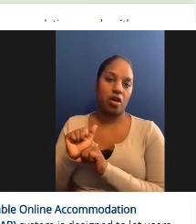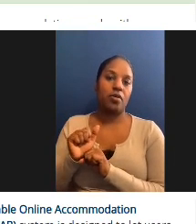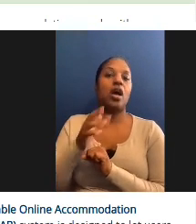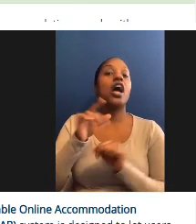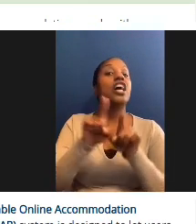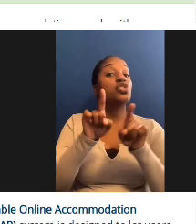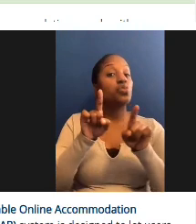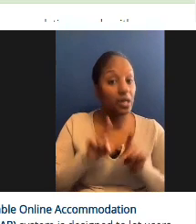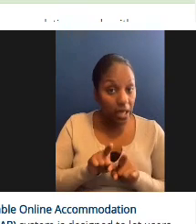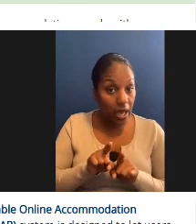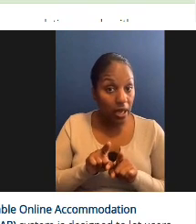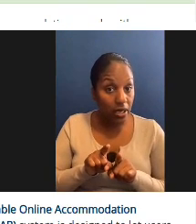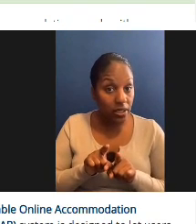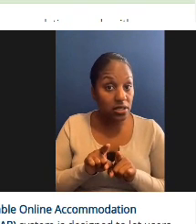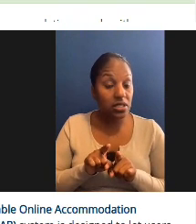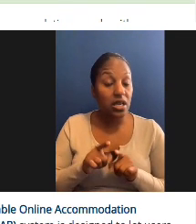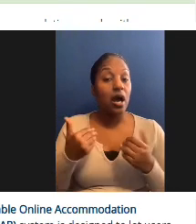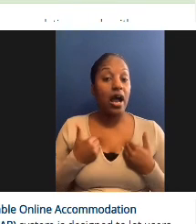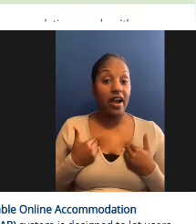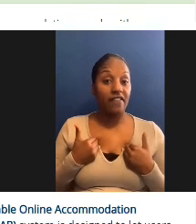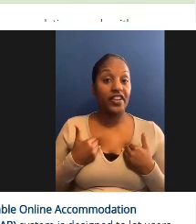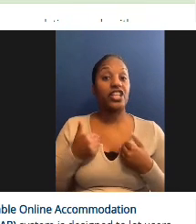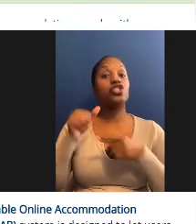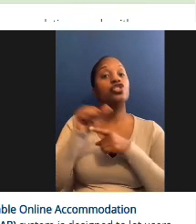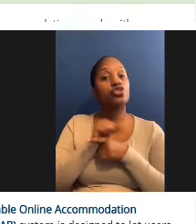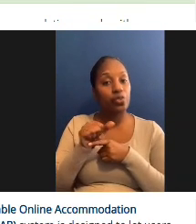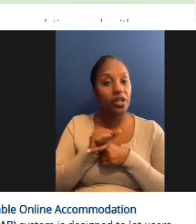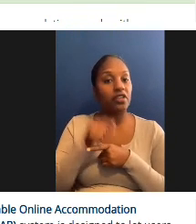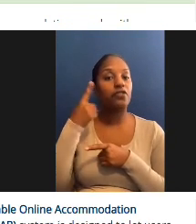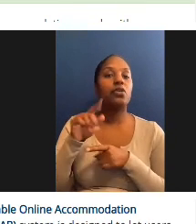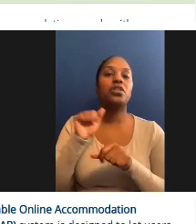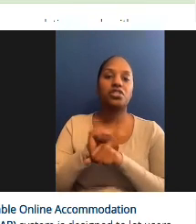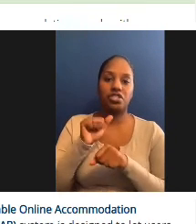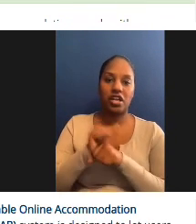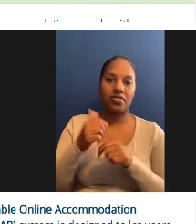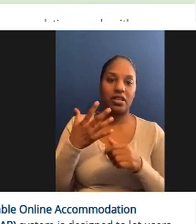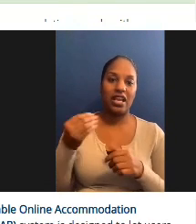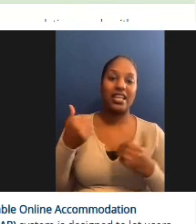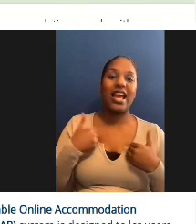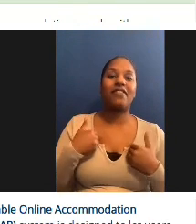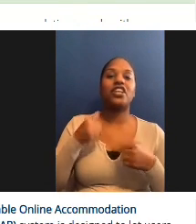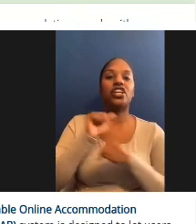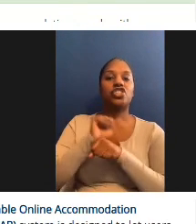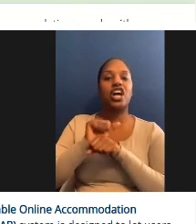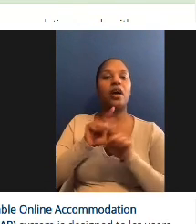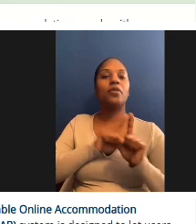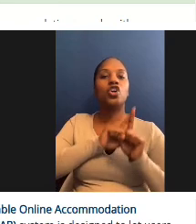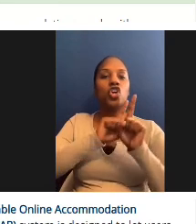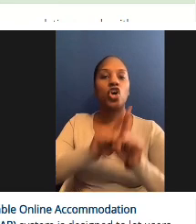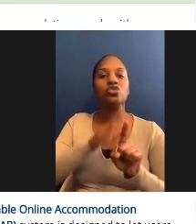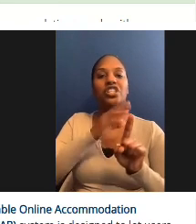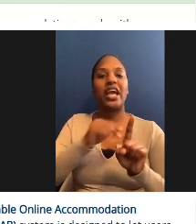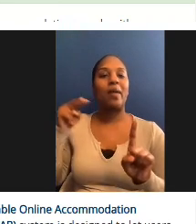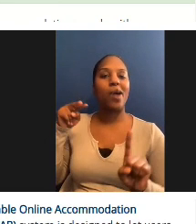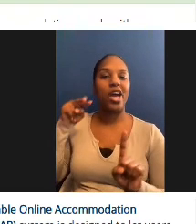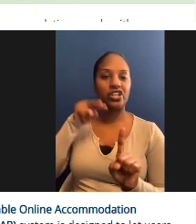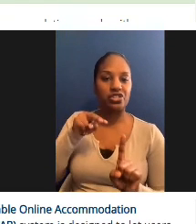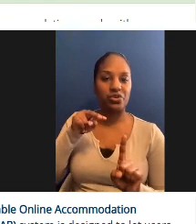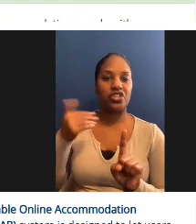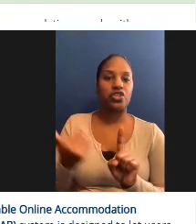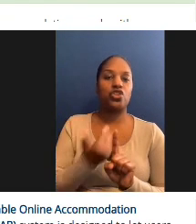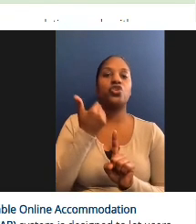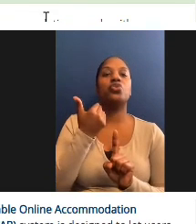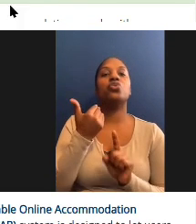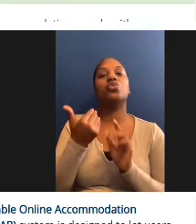well as having training for the job, having a job coach, and monitoring the new